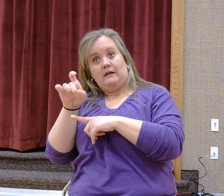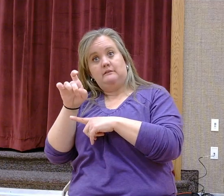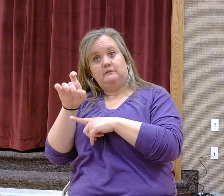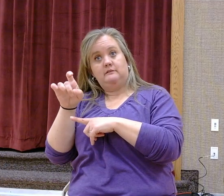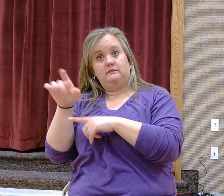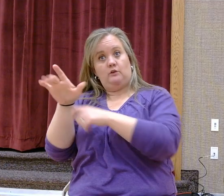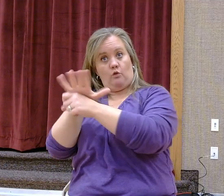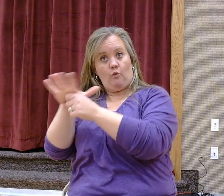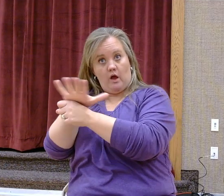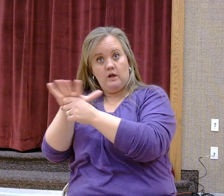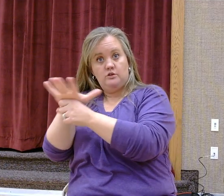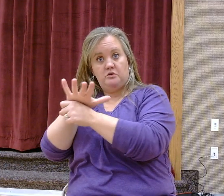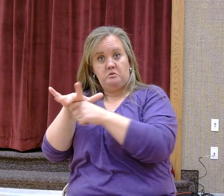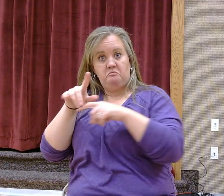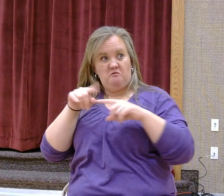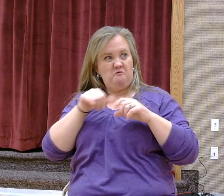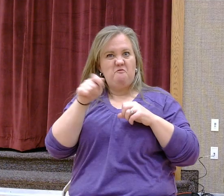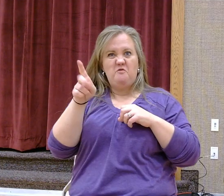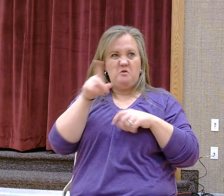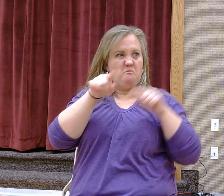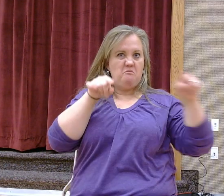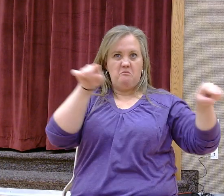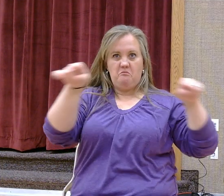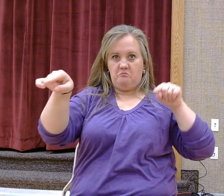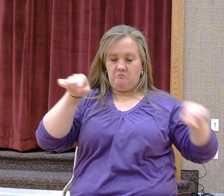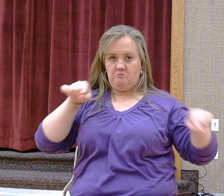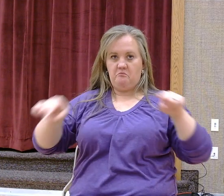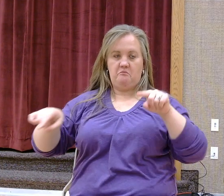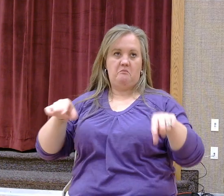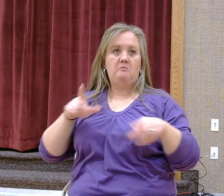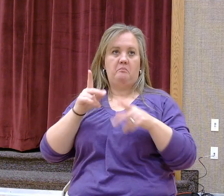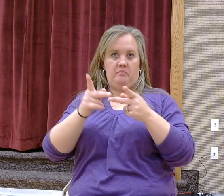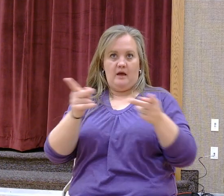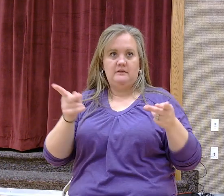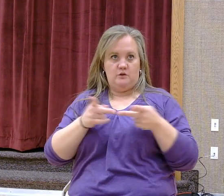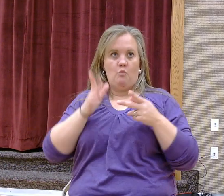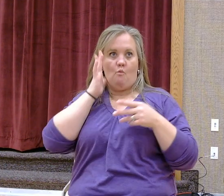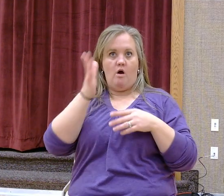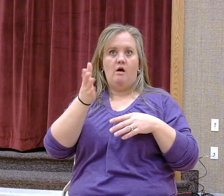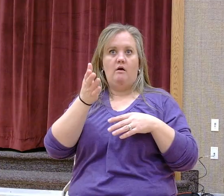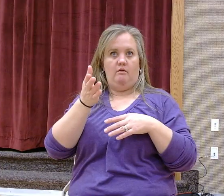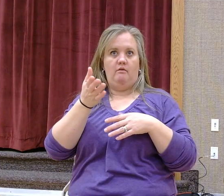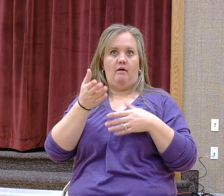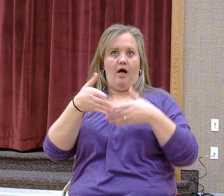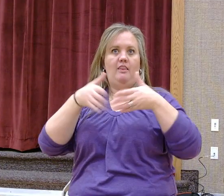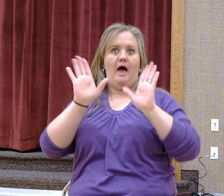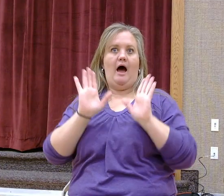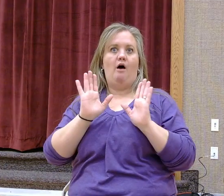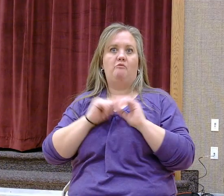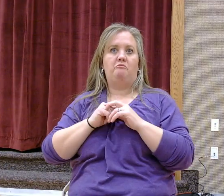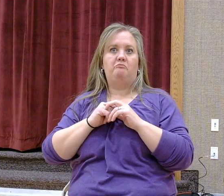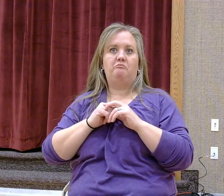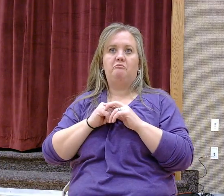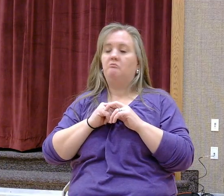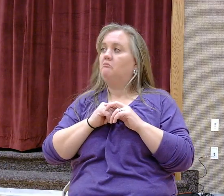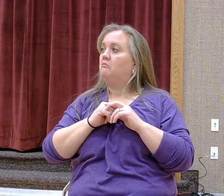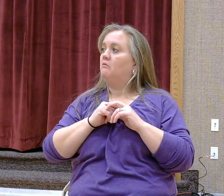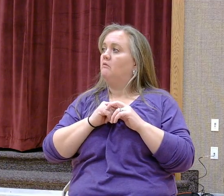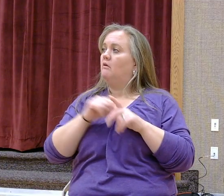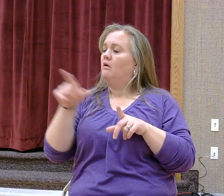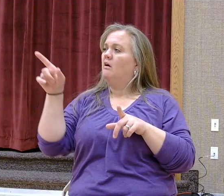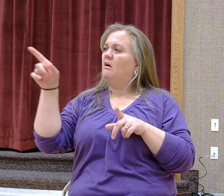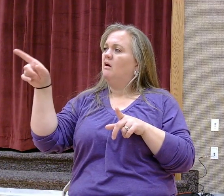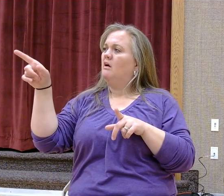of those places. I think I've seen them in the conference center, but It's hard to do in a church building just because of the upkeep, right? And there's too